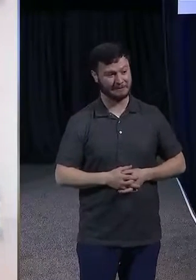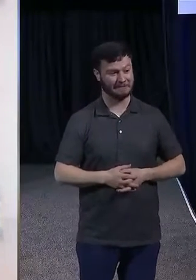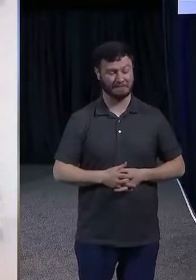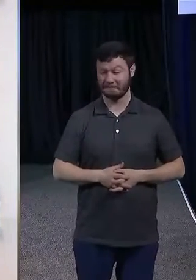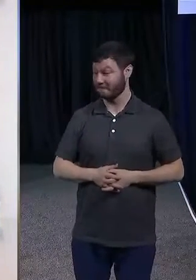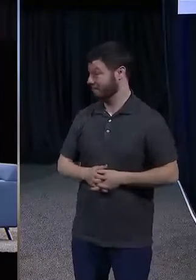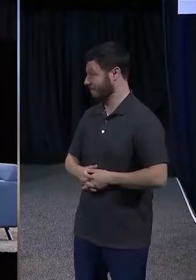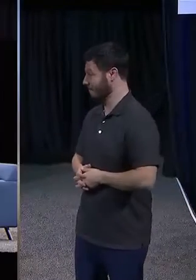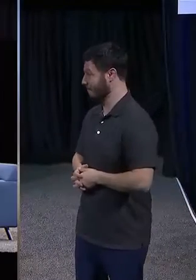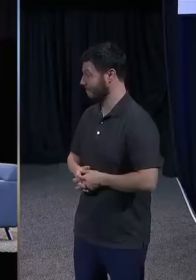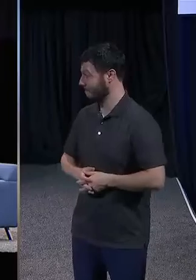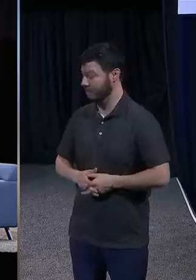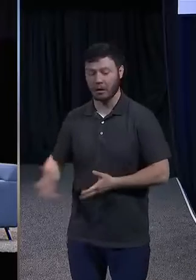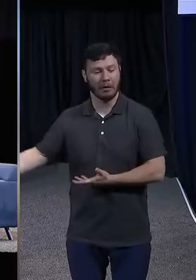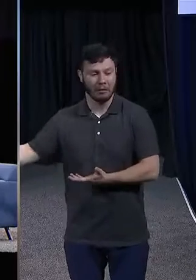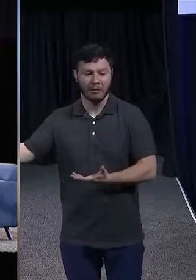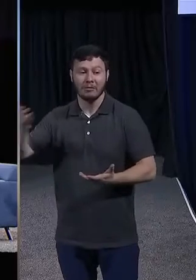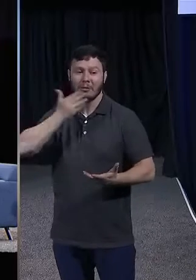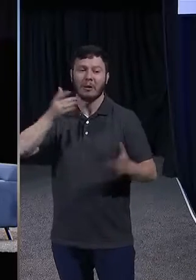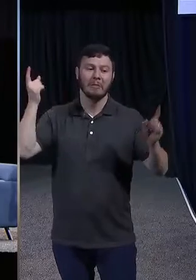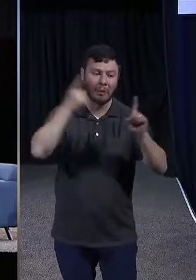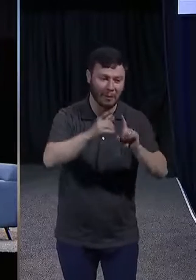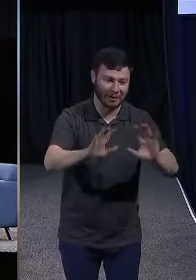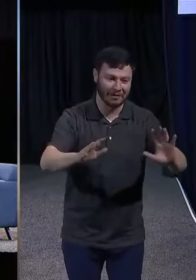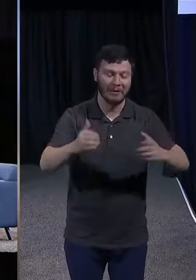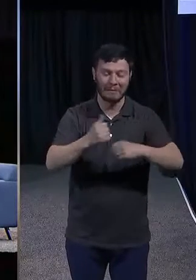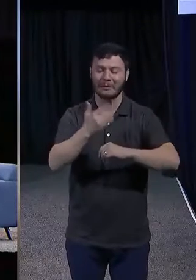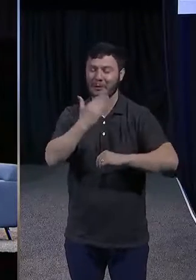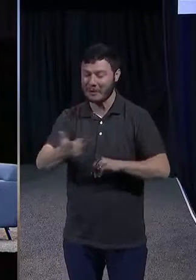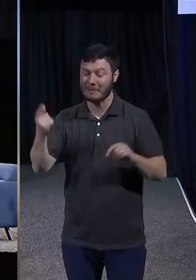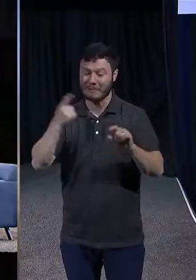So I think he makes a very good point.